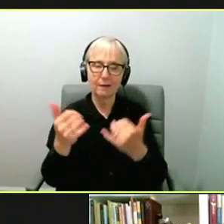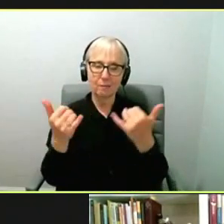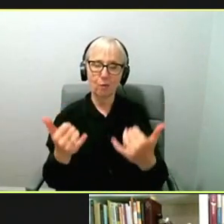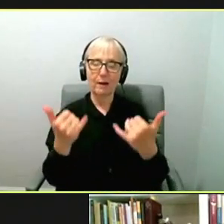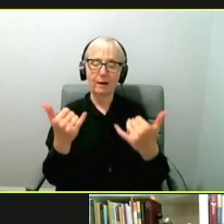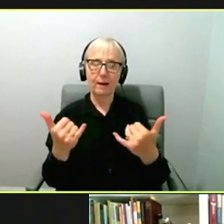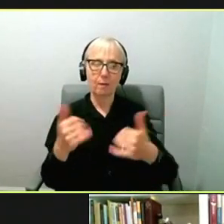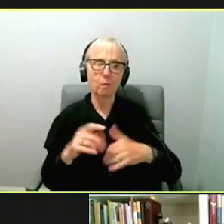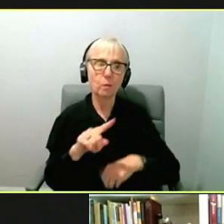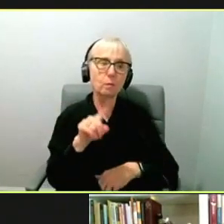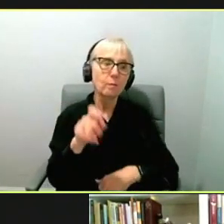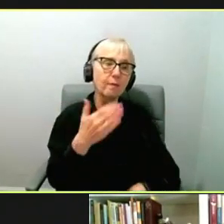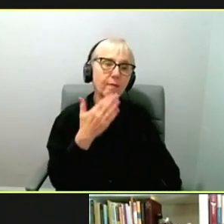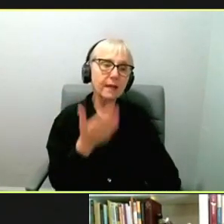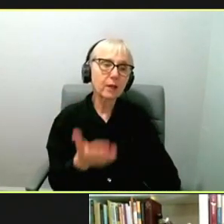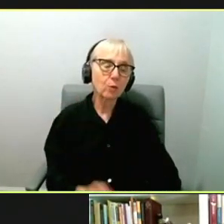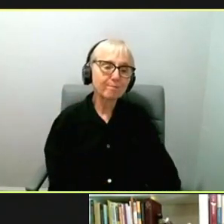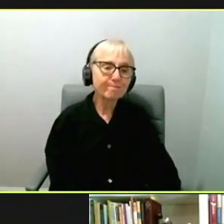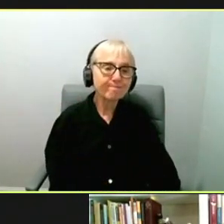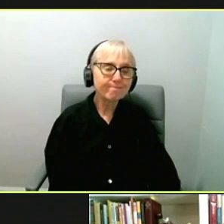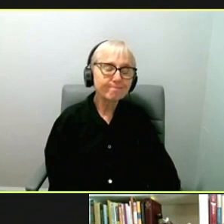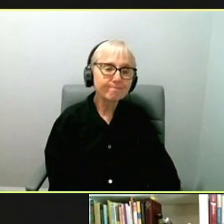Thank you.